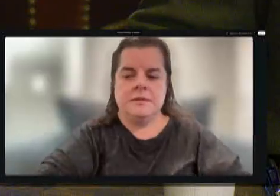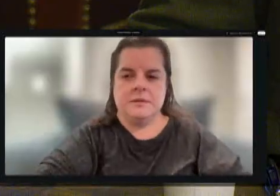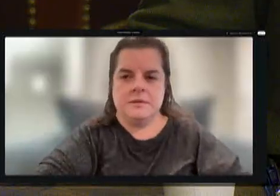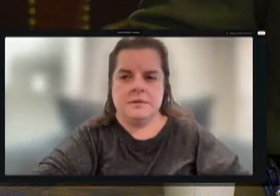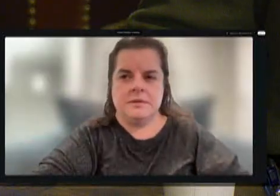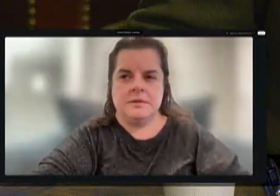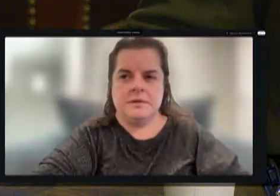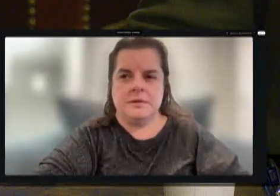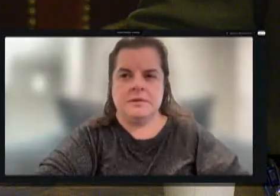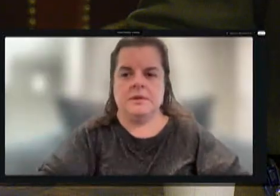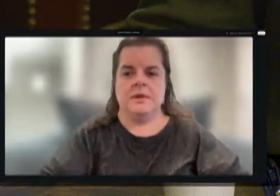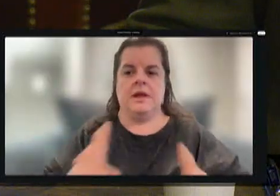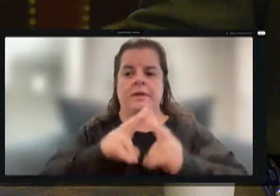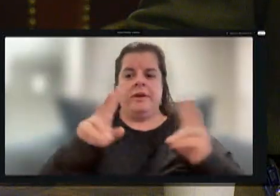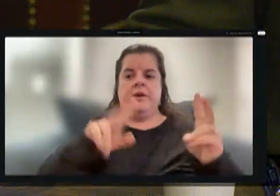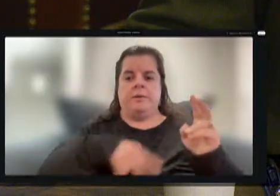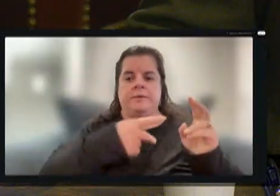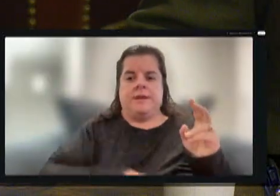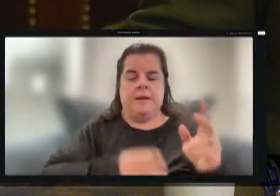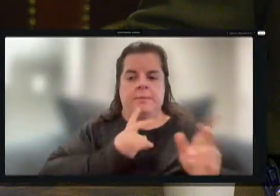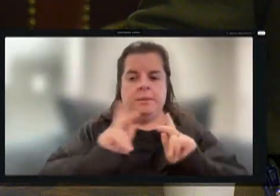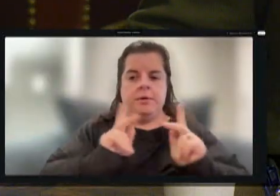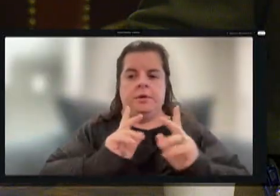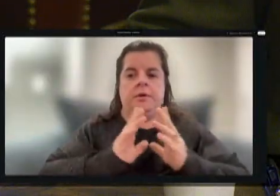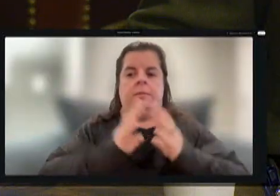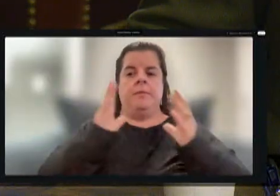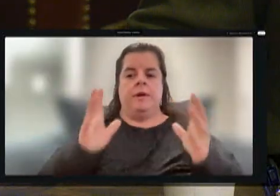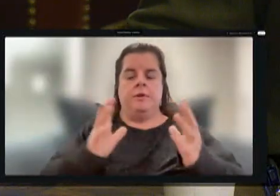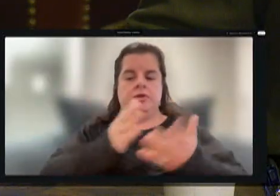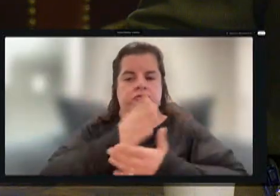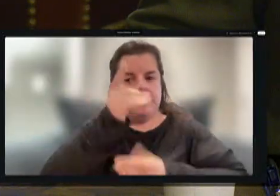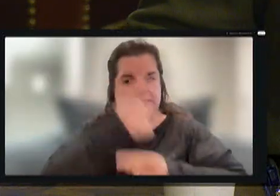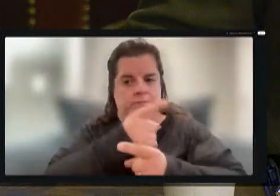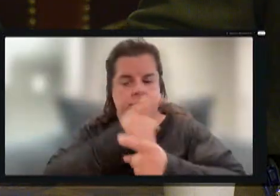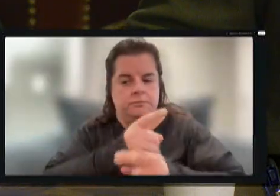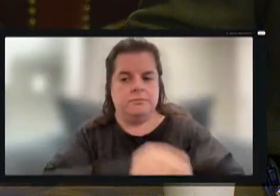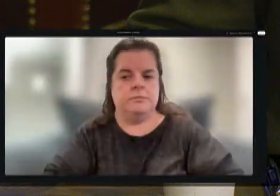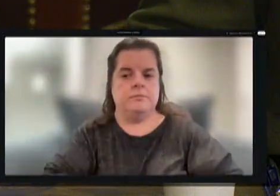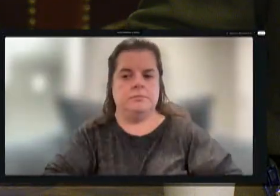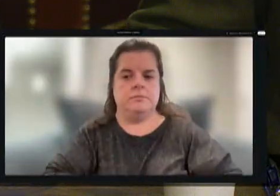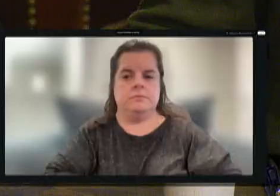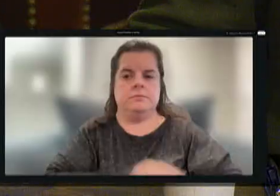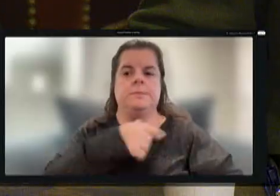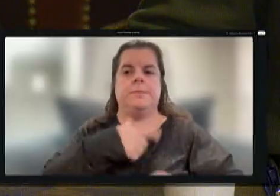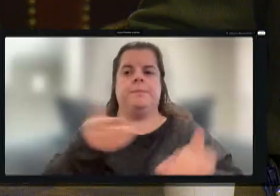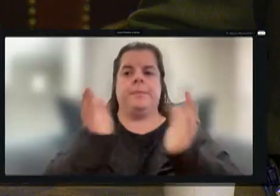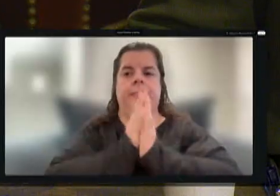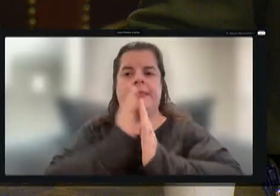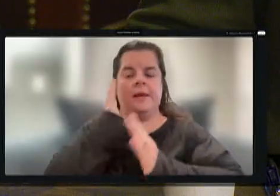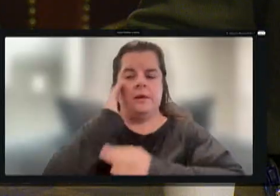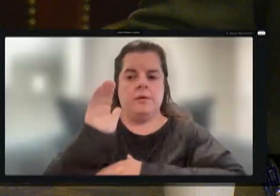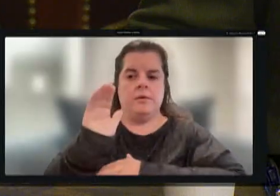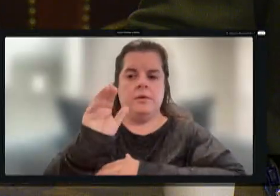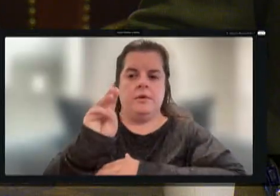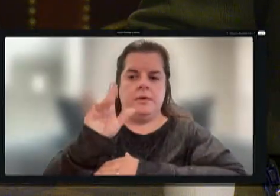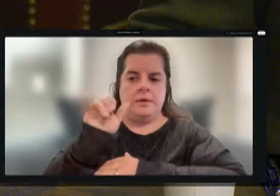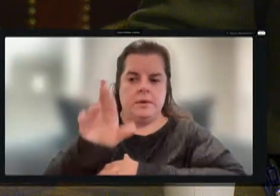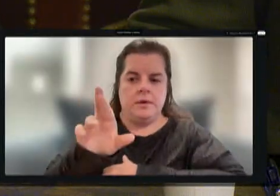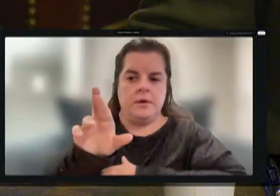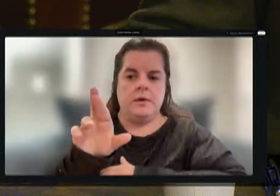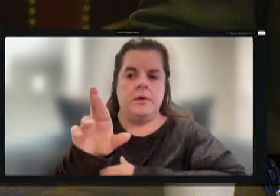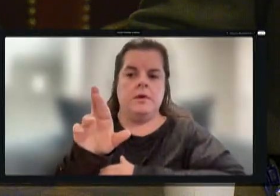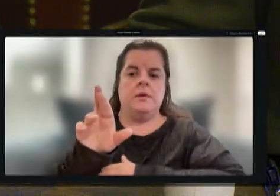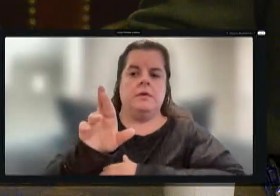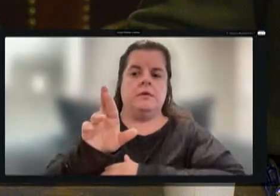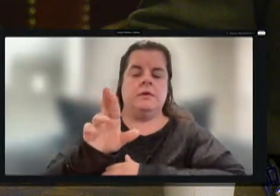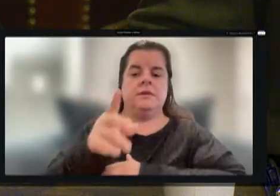extremely upset, and rightfully so. Can I ask? I know the mayor took a stand that he did not want to raise taxes, and